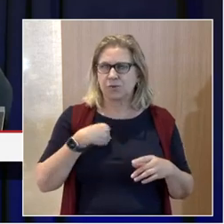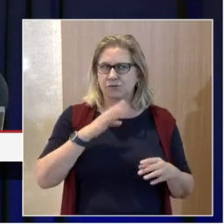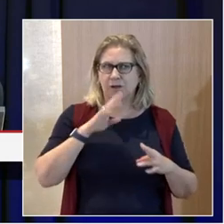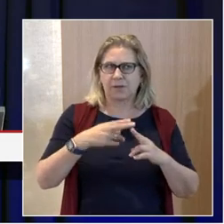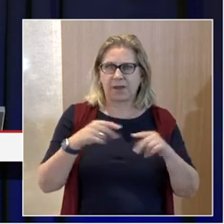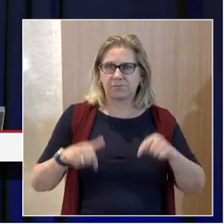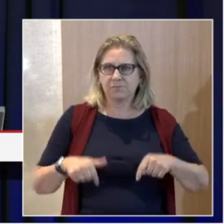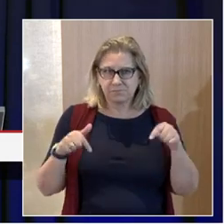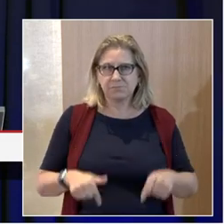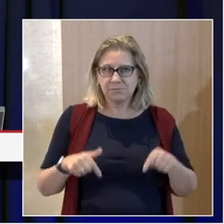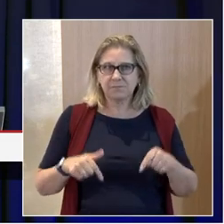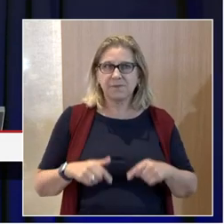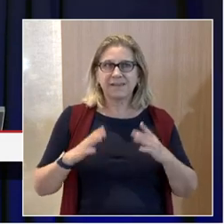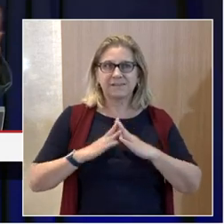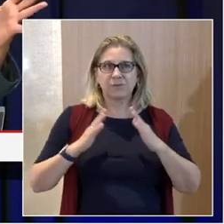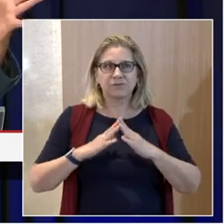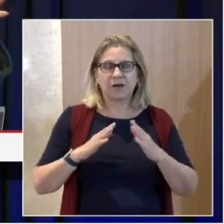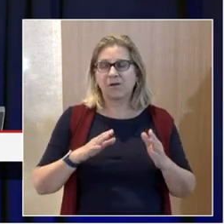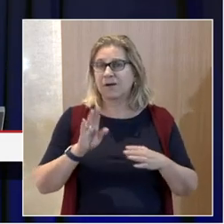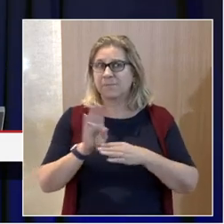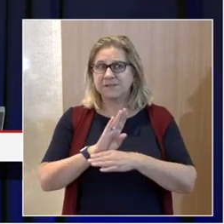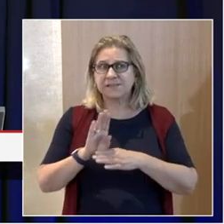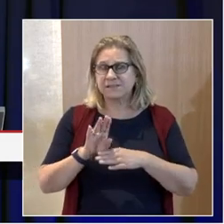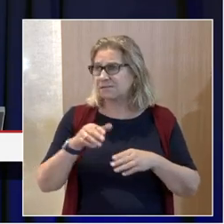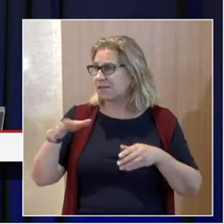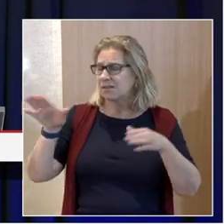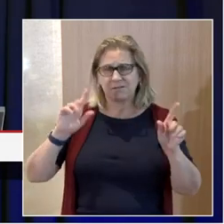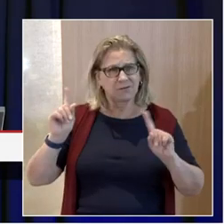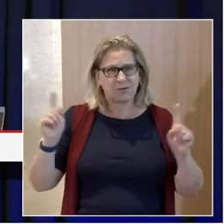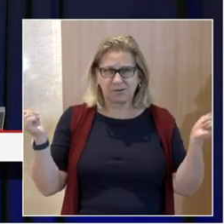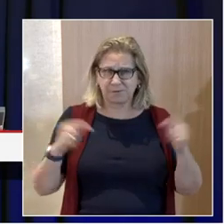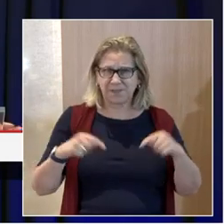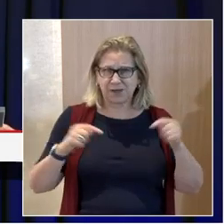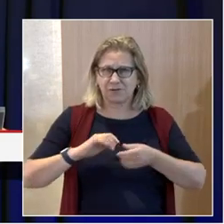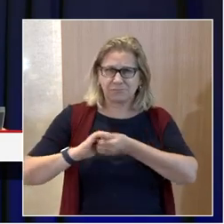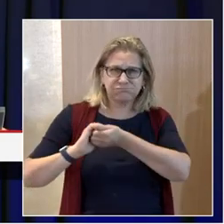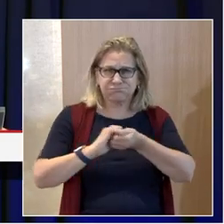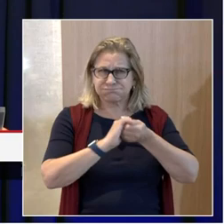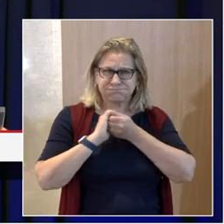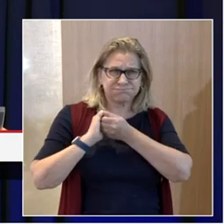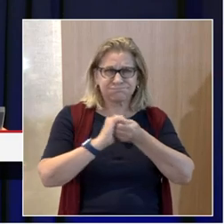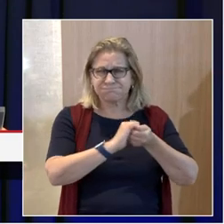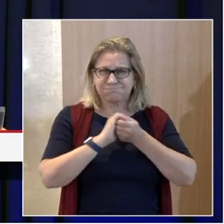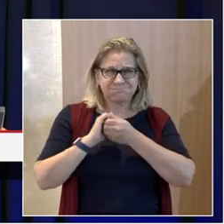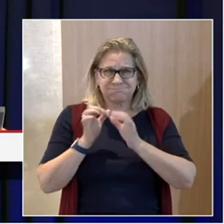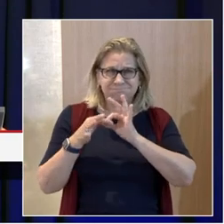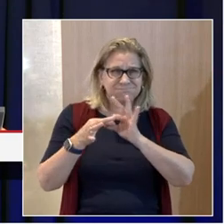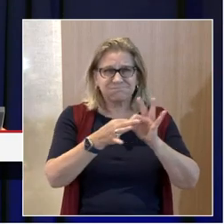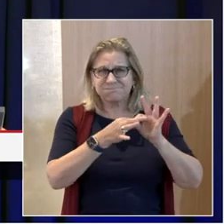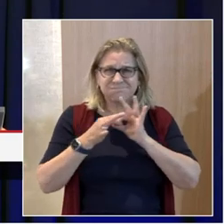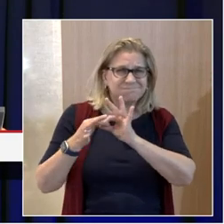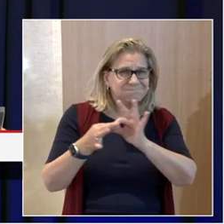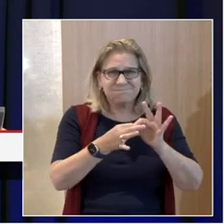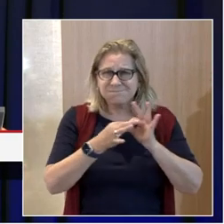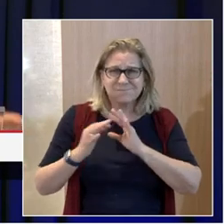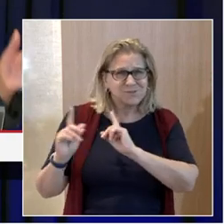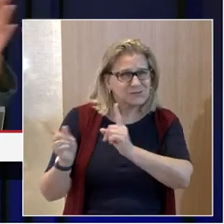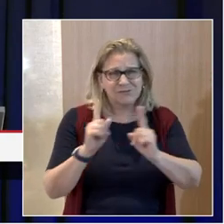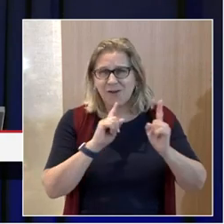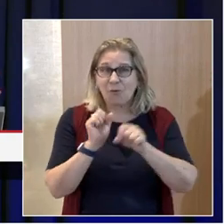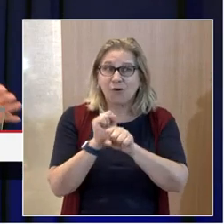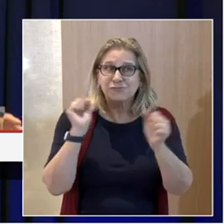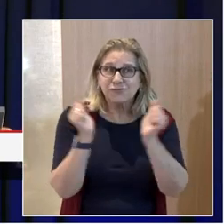business versus community, because we really are all in this together. And this